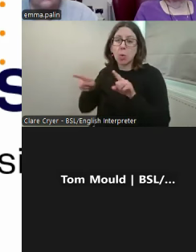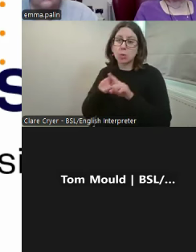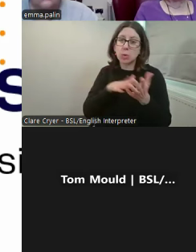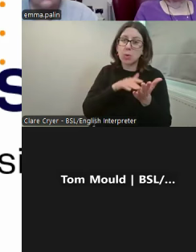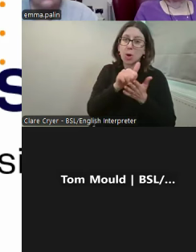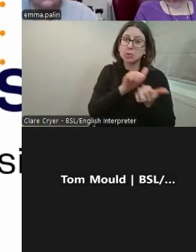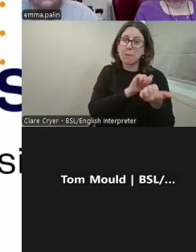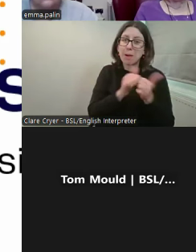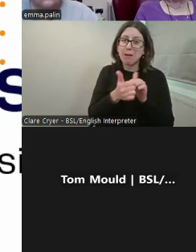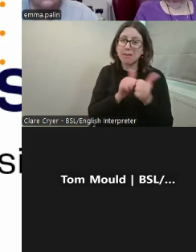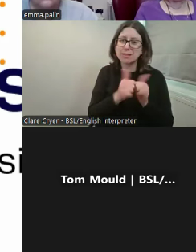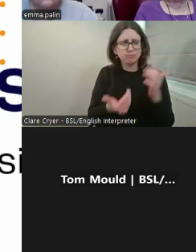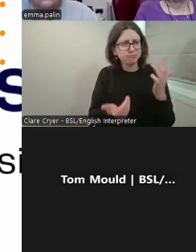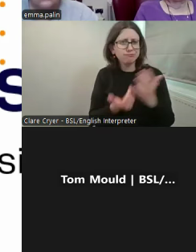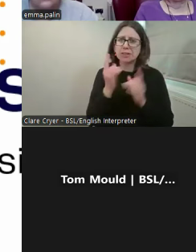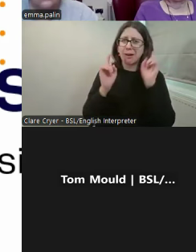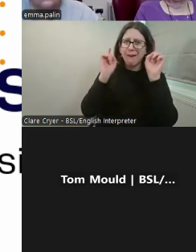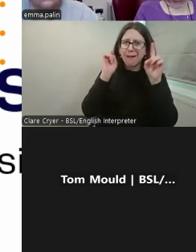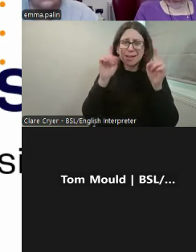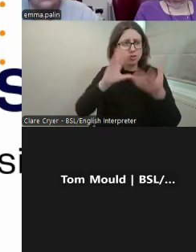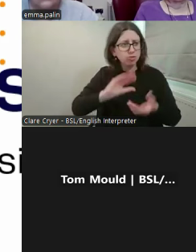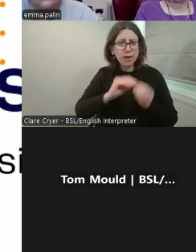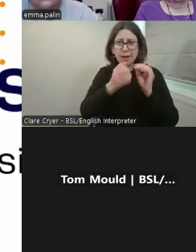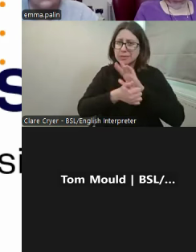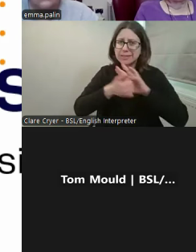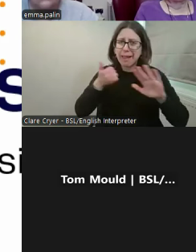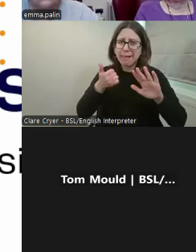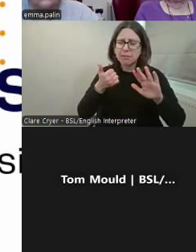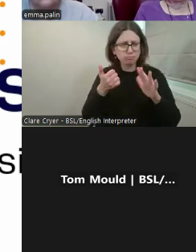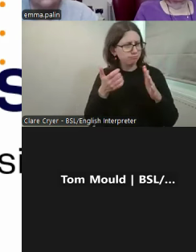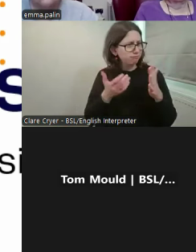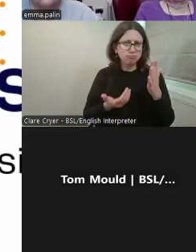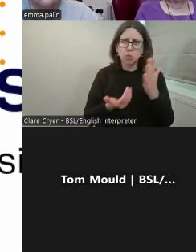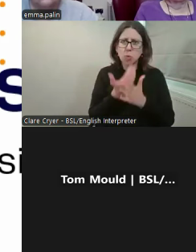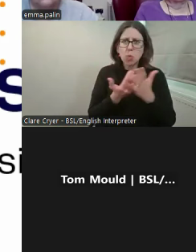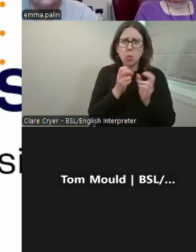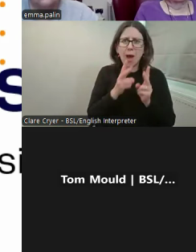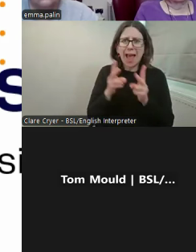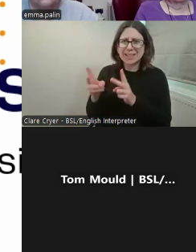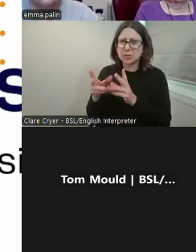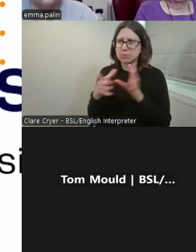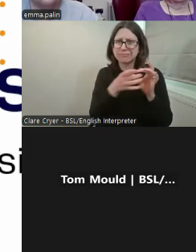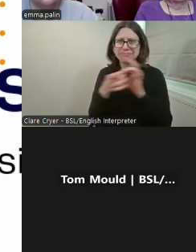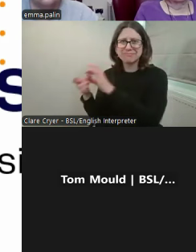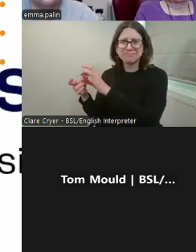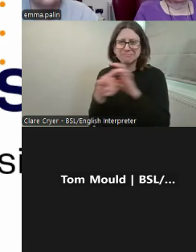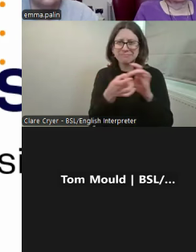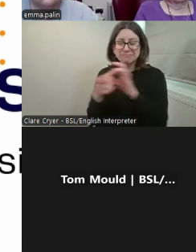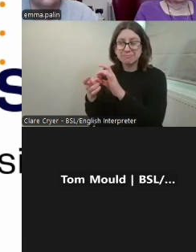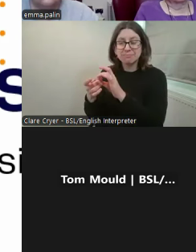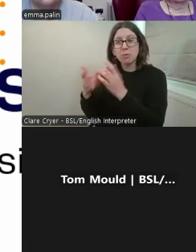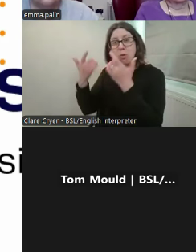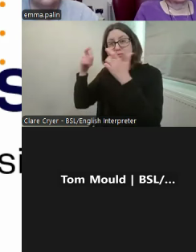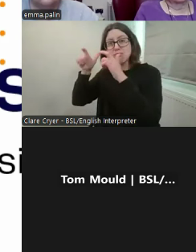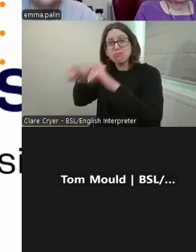fresh ideas, creative skills, and new ways to connect. In the same ways with families and residents, they aren't